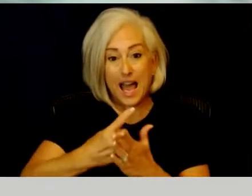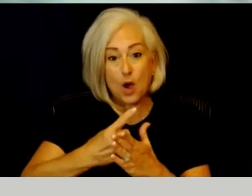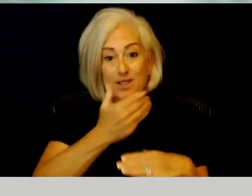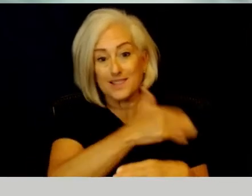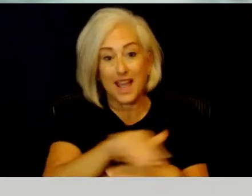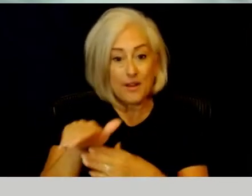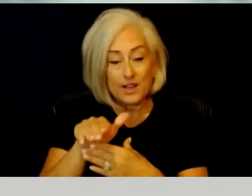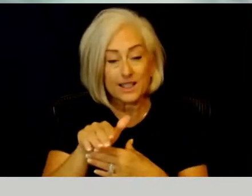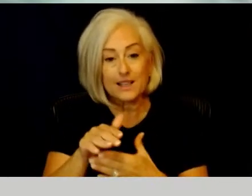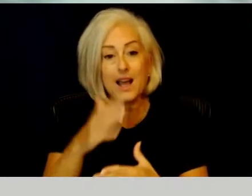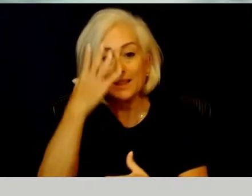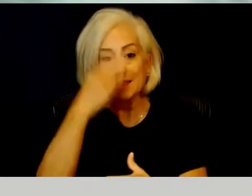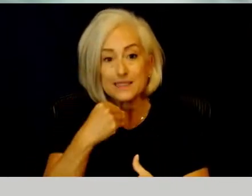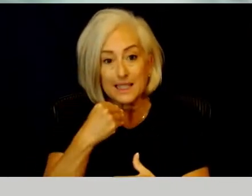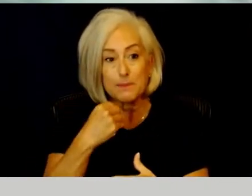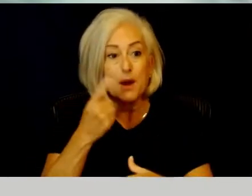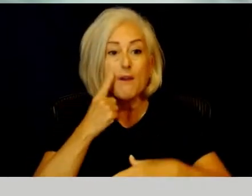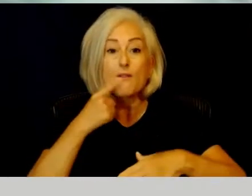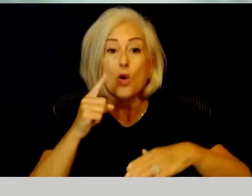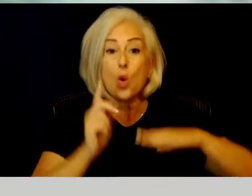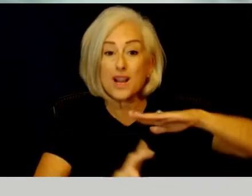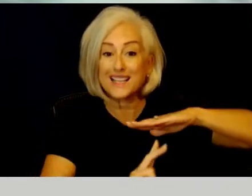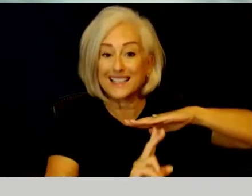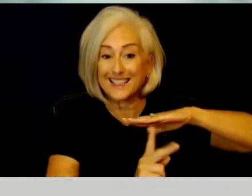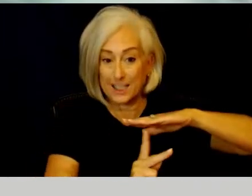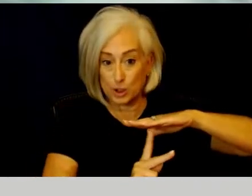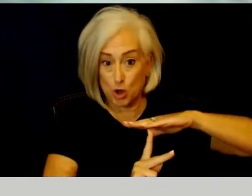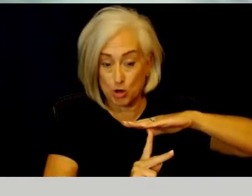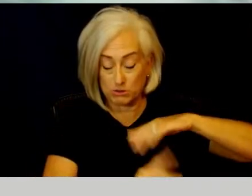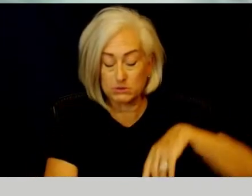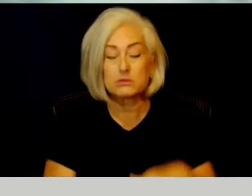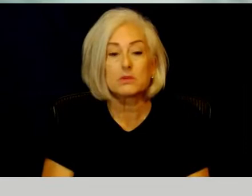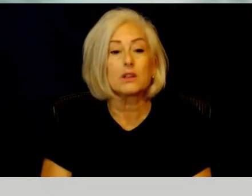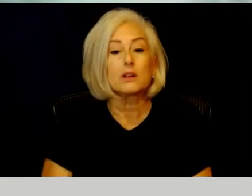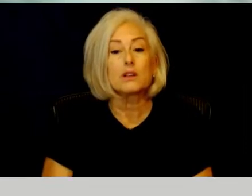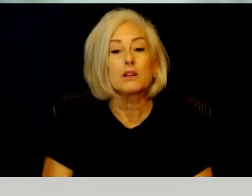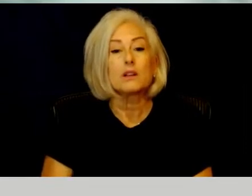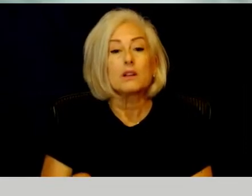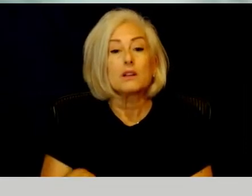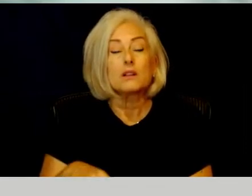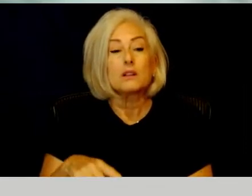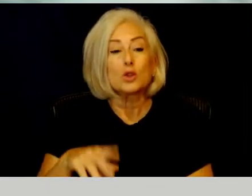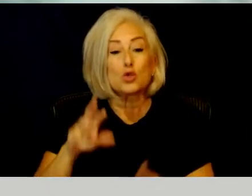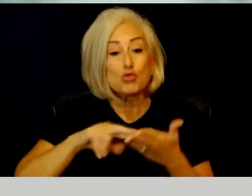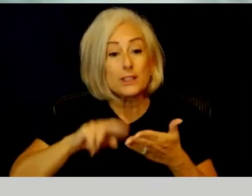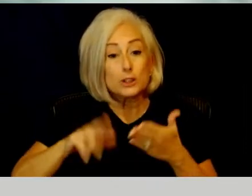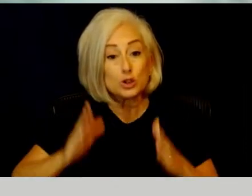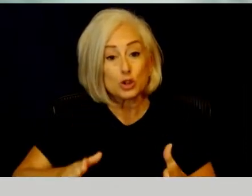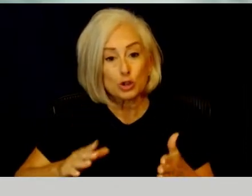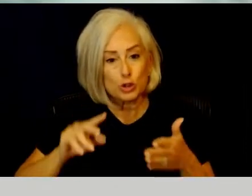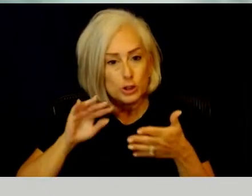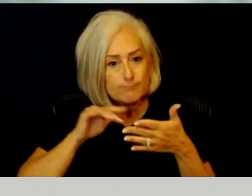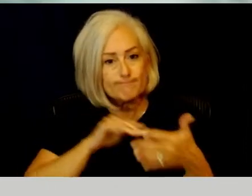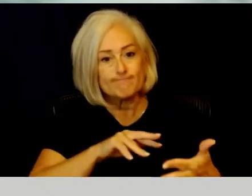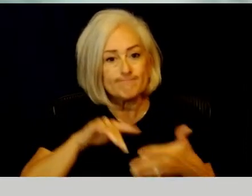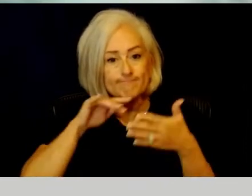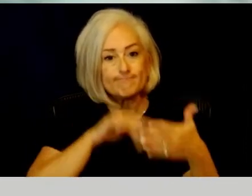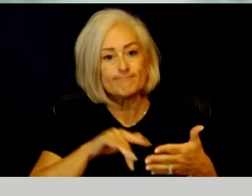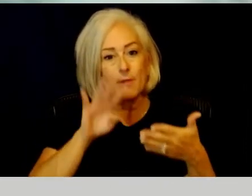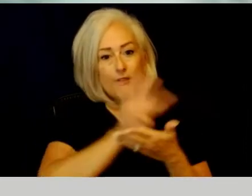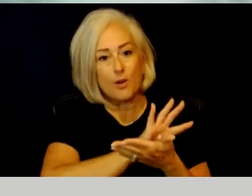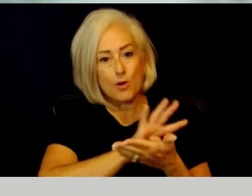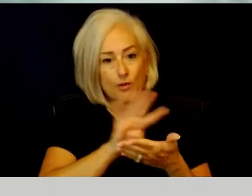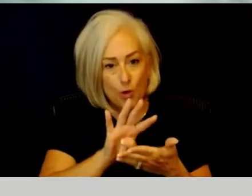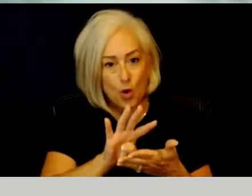in kindergarten. Now, researchers tracked sleep over 4 week-long periods and had their teachers then evaluate their transition